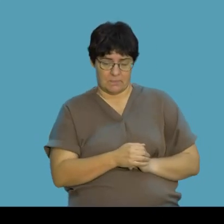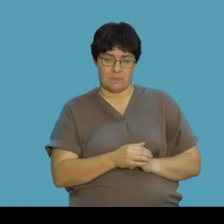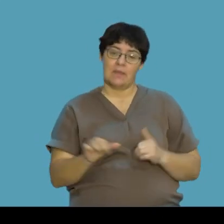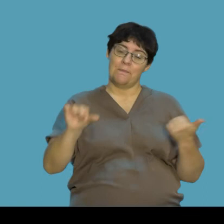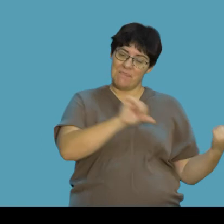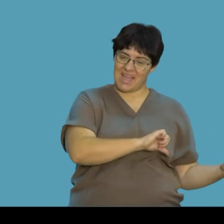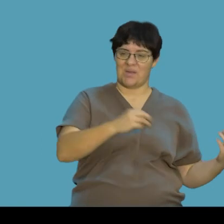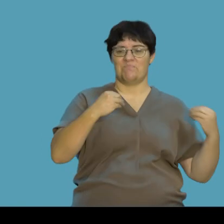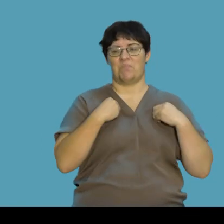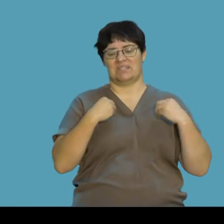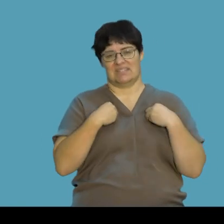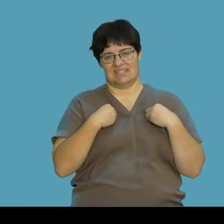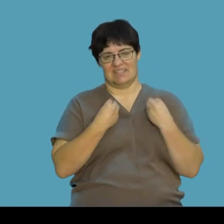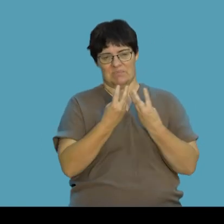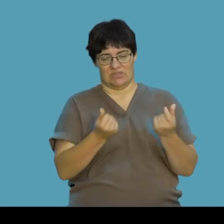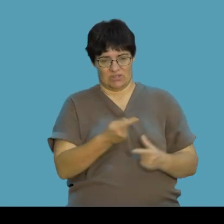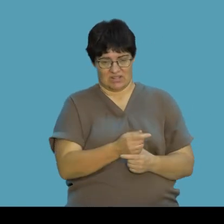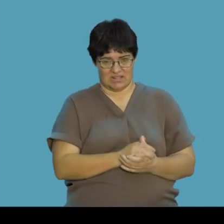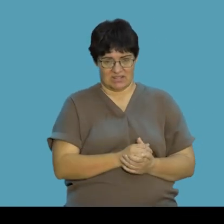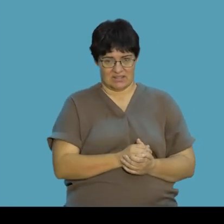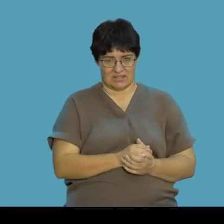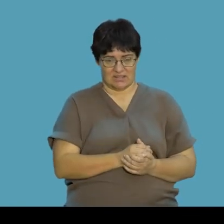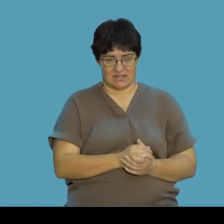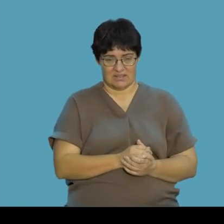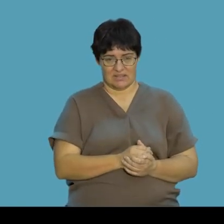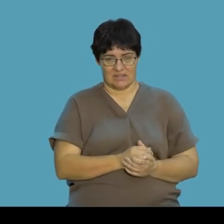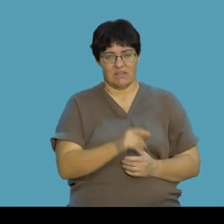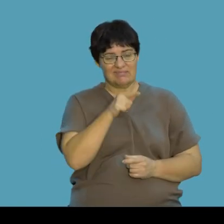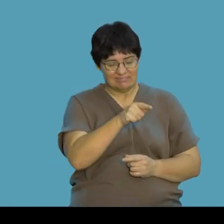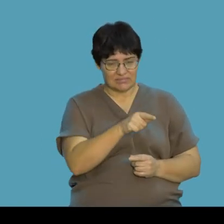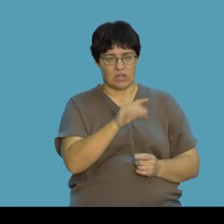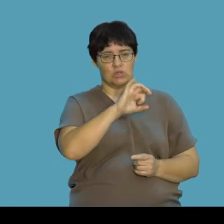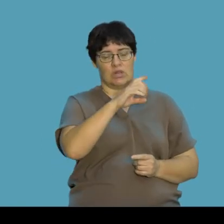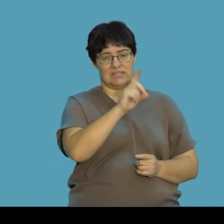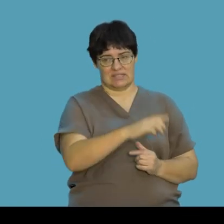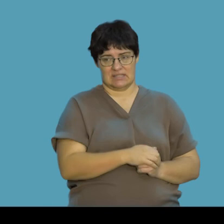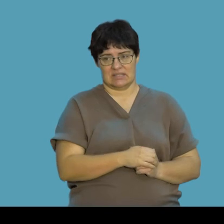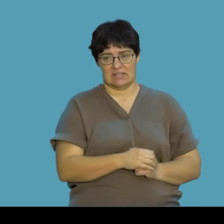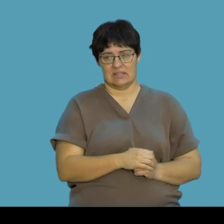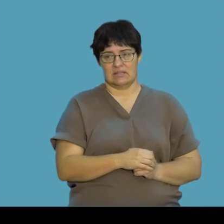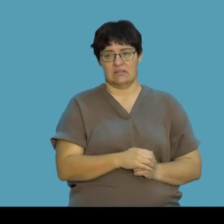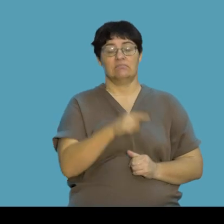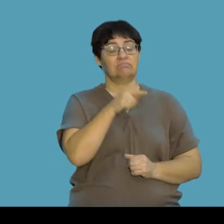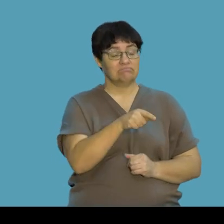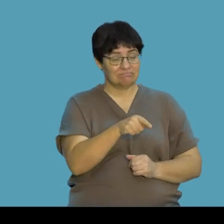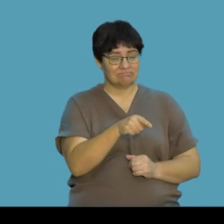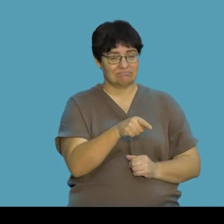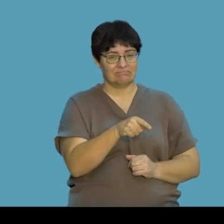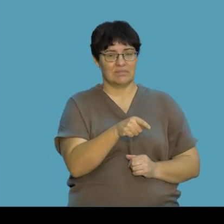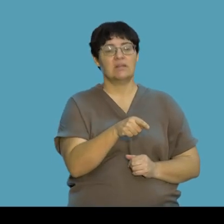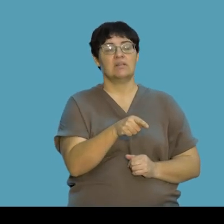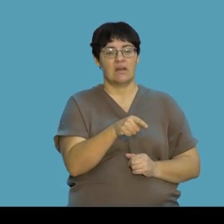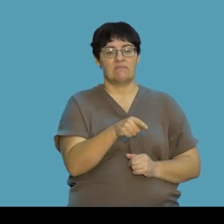of materials, okay, or of a solid. So definite shape has to do with characteristics